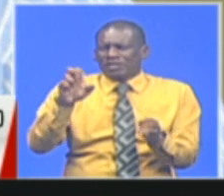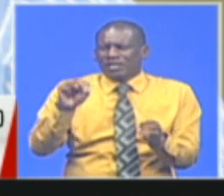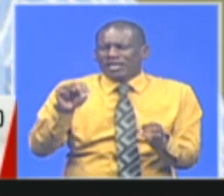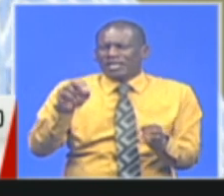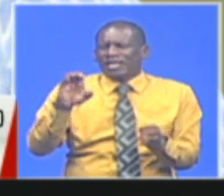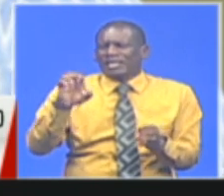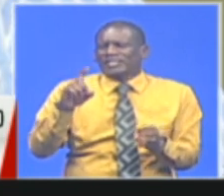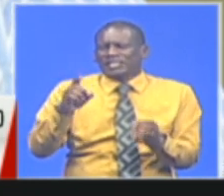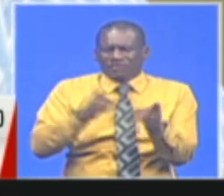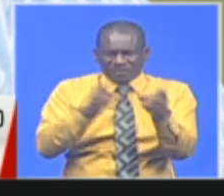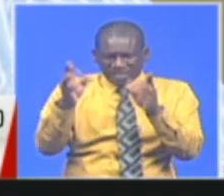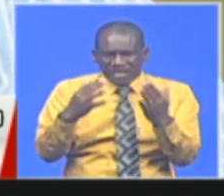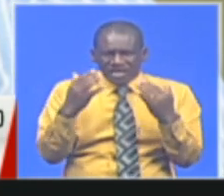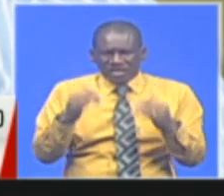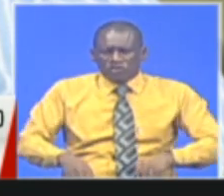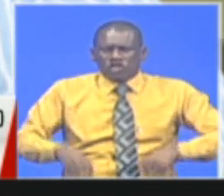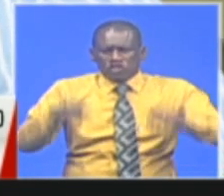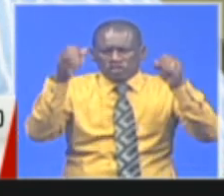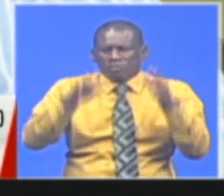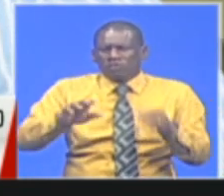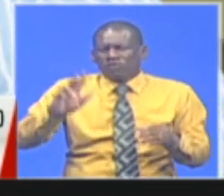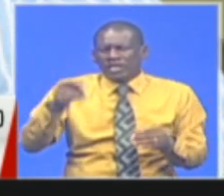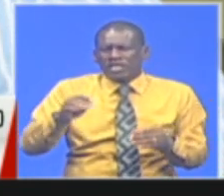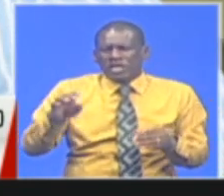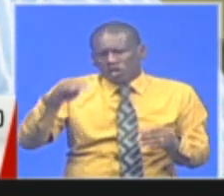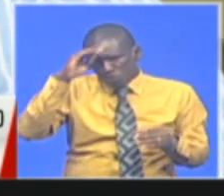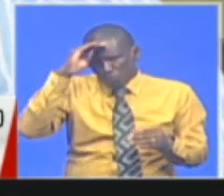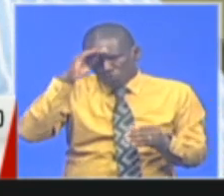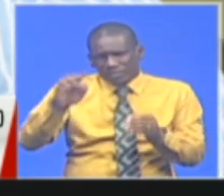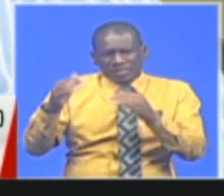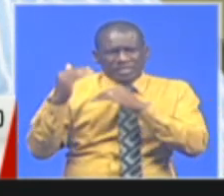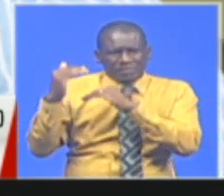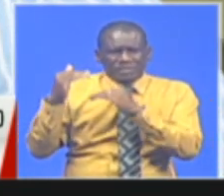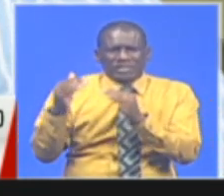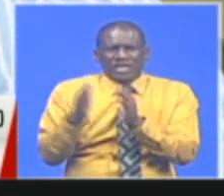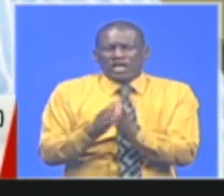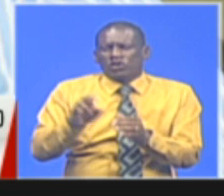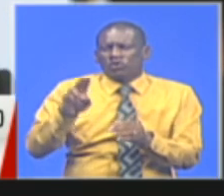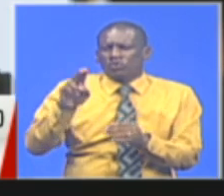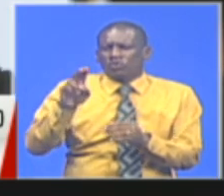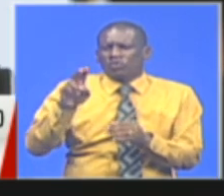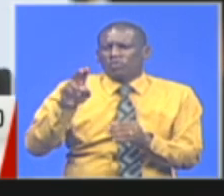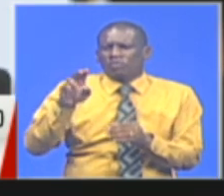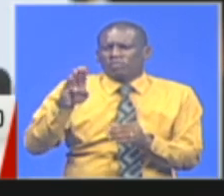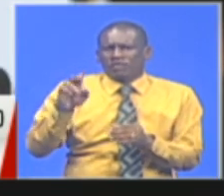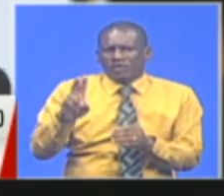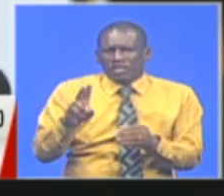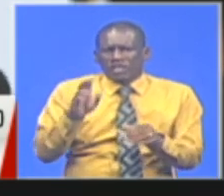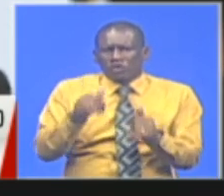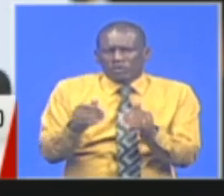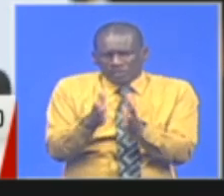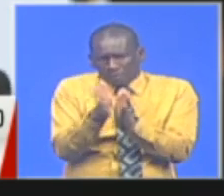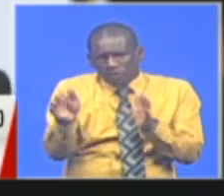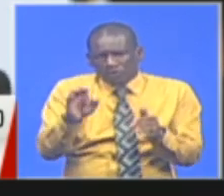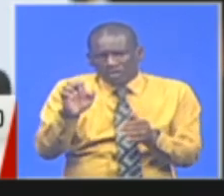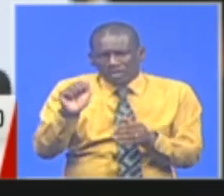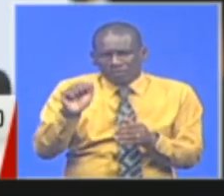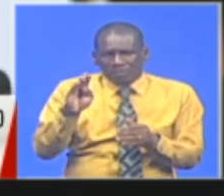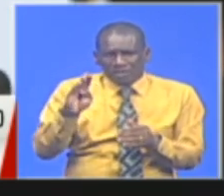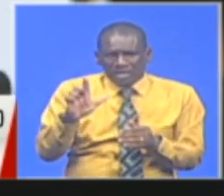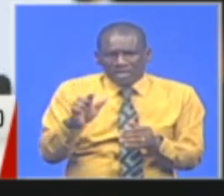director. He is currently the chairman of Kenya Breweries Limited and UDV Kenya Limited, which are both subsidiaries of the EABL group. He will replace